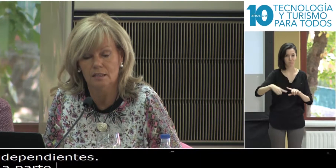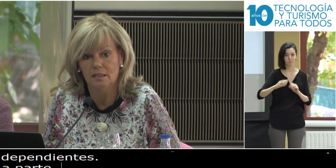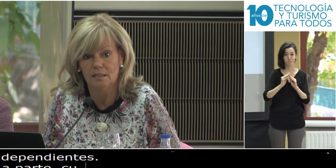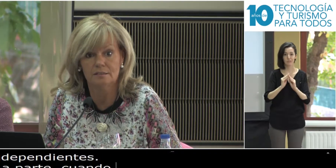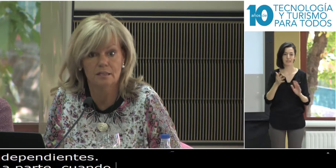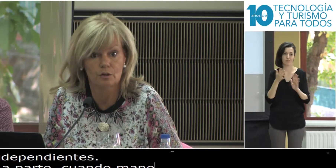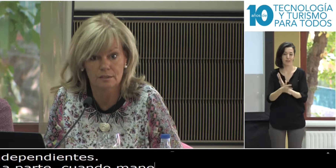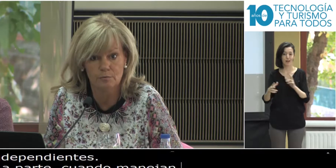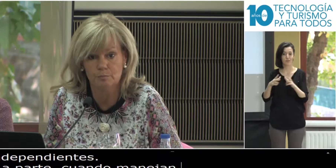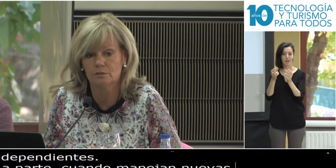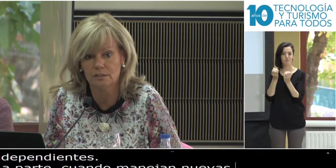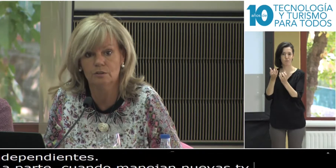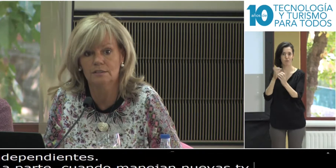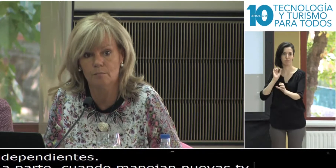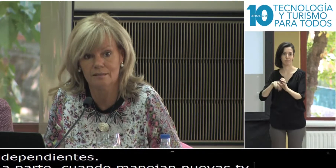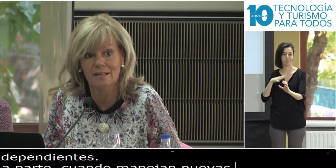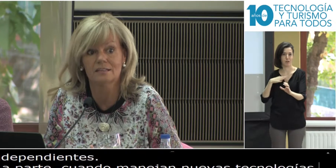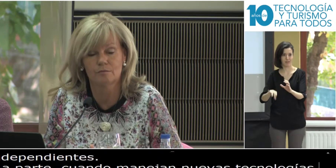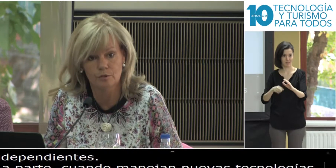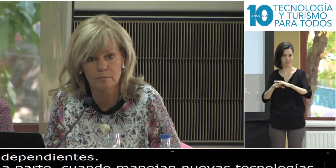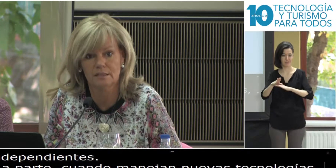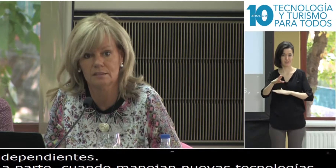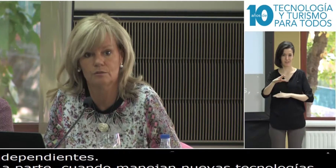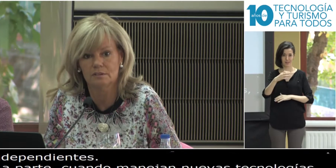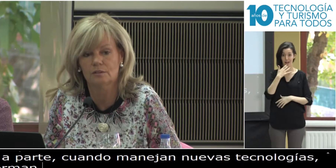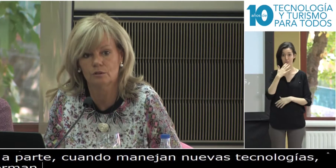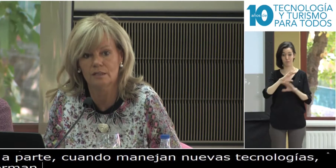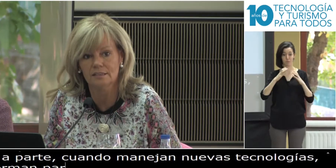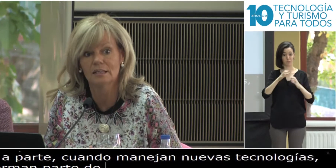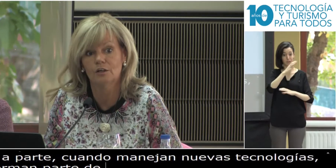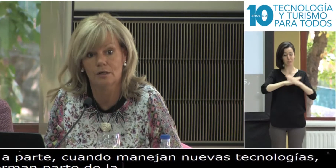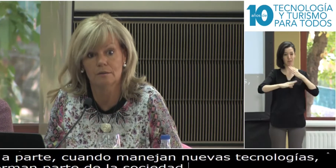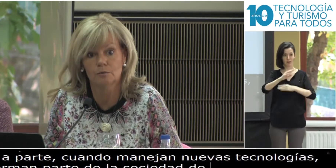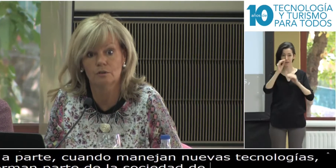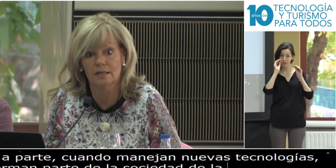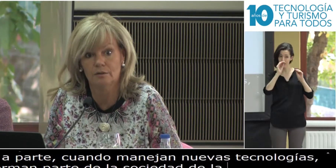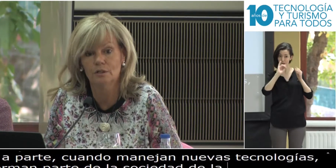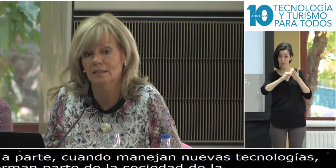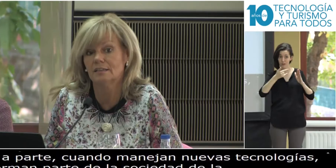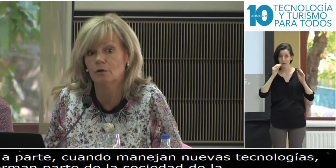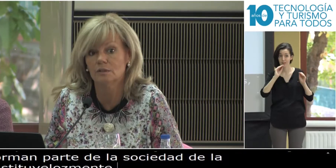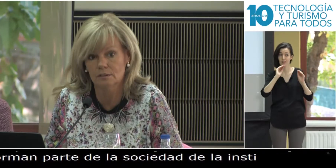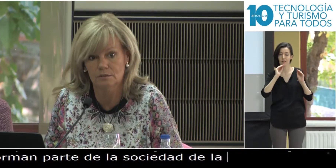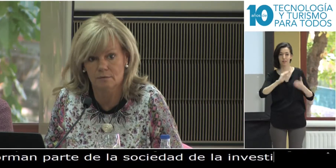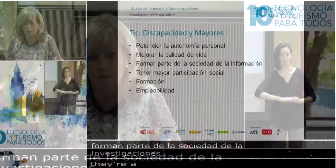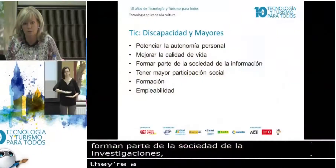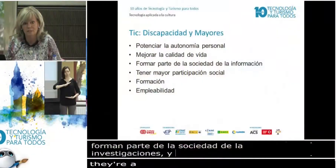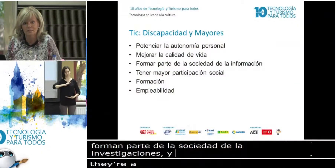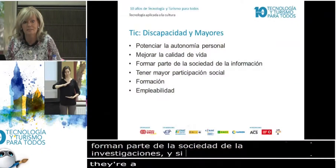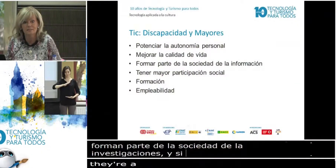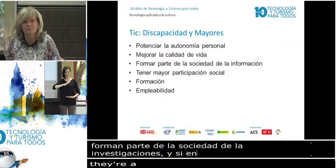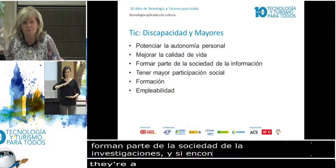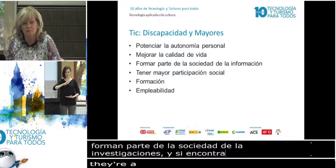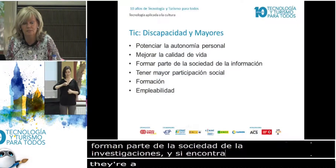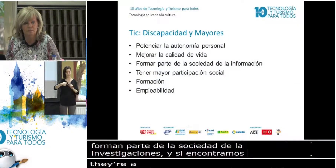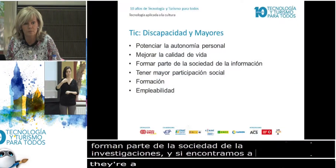manage technologies, they are part of the information society. And if we've got disabled people handling those